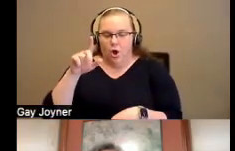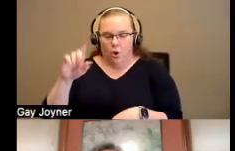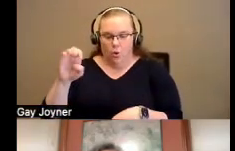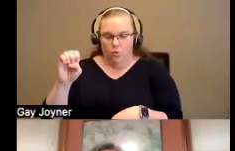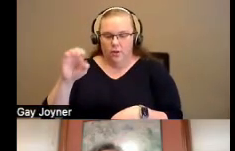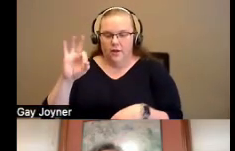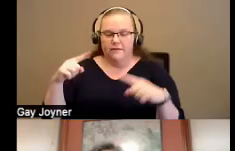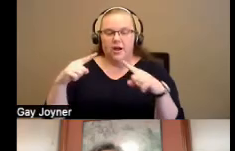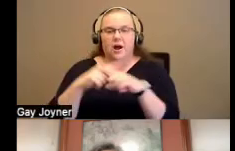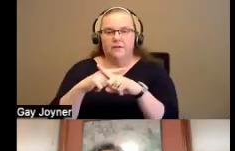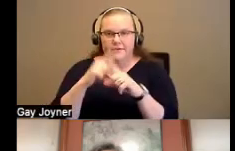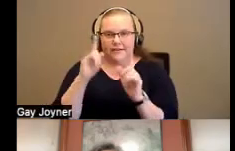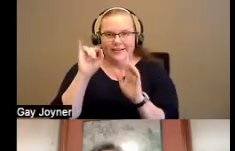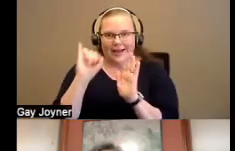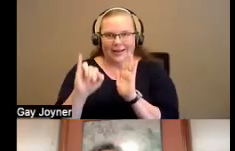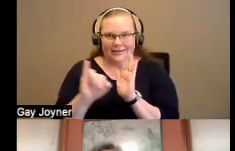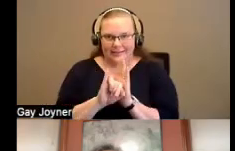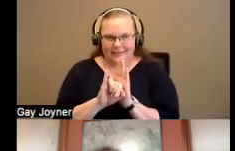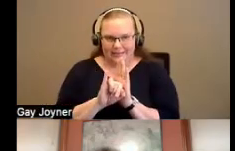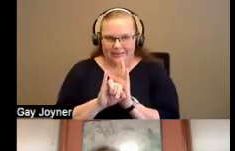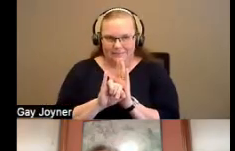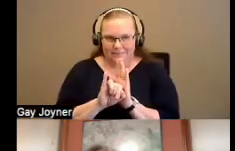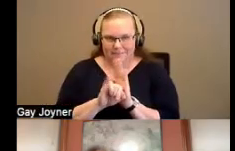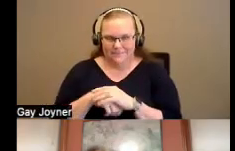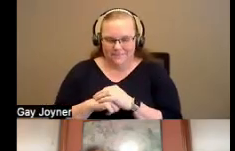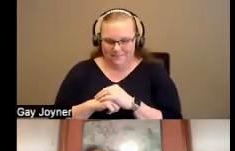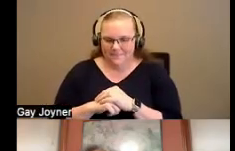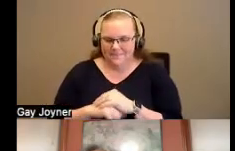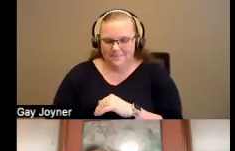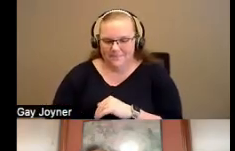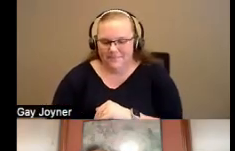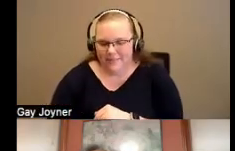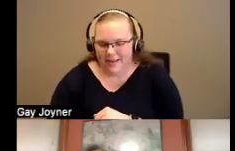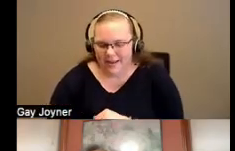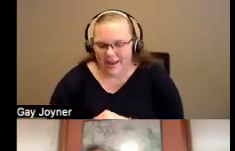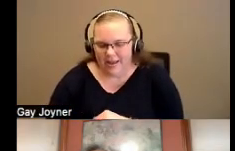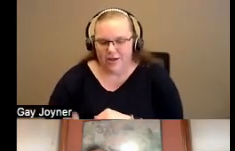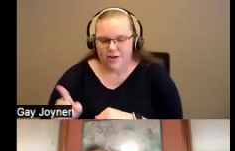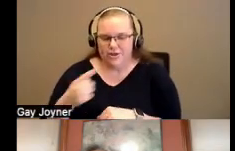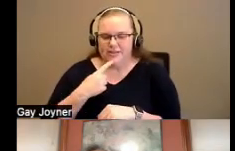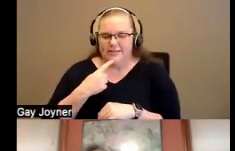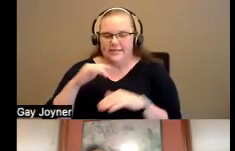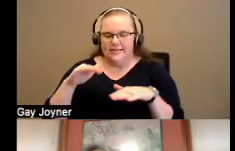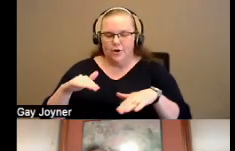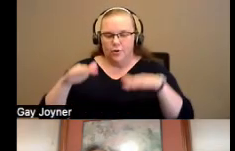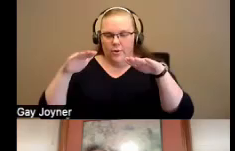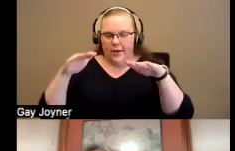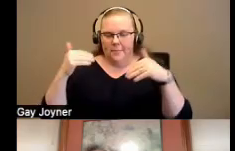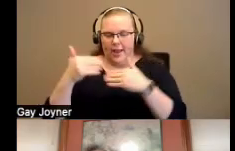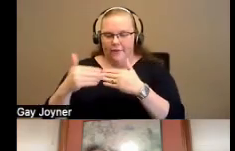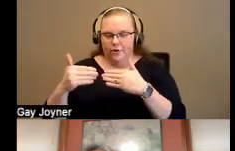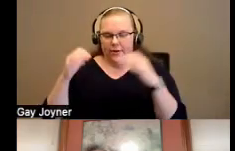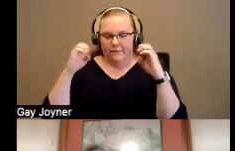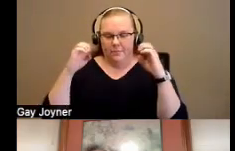Black Hole of Conflicted Identity. Ah, Mm. And she says, growing